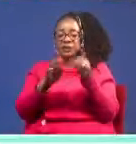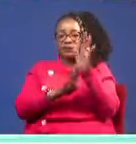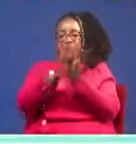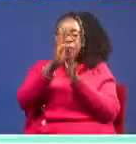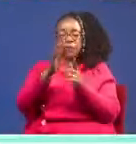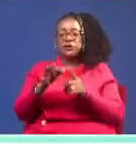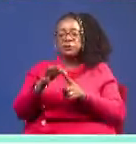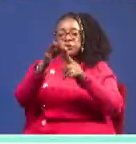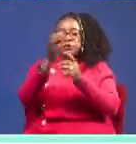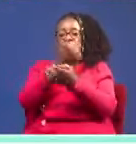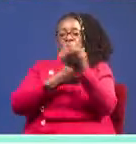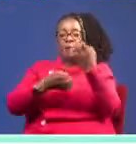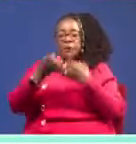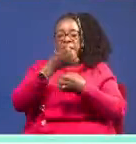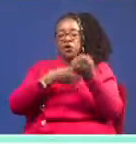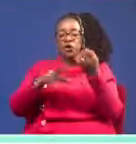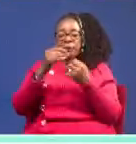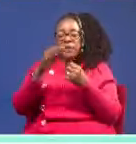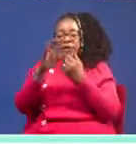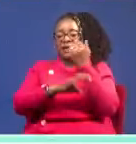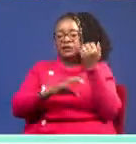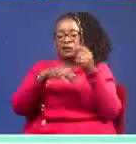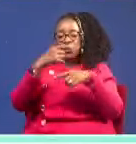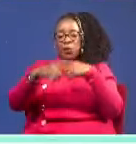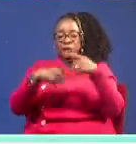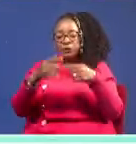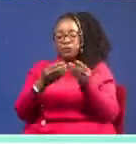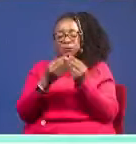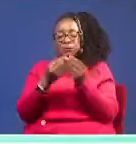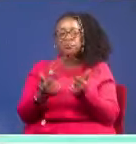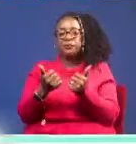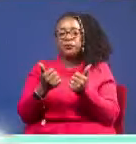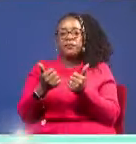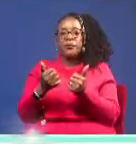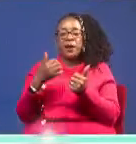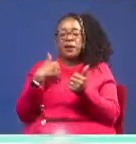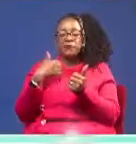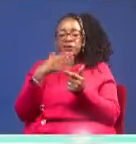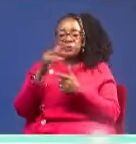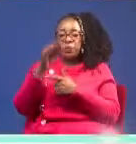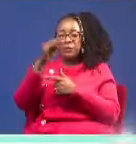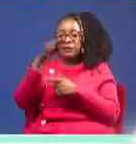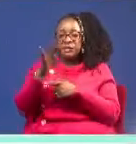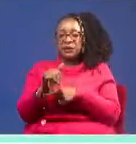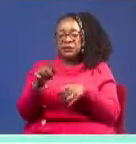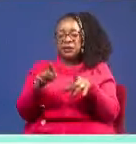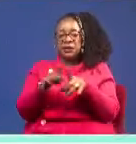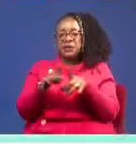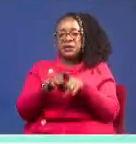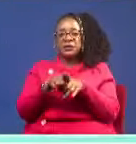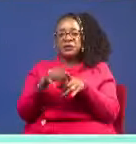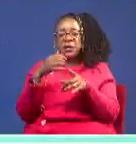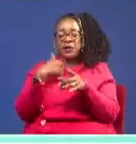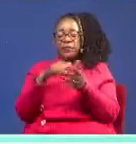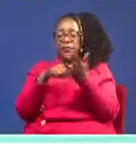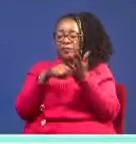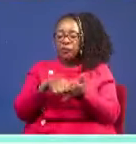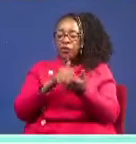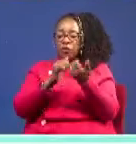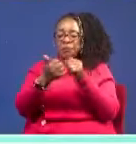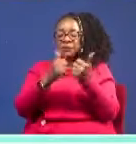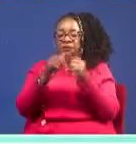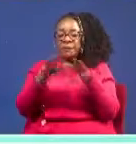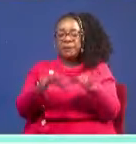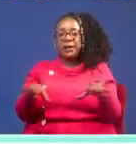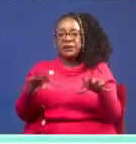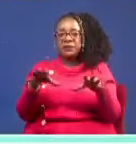economic zones in the country continues to soar. Dayliff DCOM air compressors are the latest to enter the competitive market,